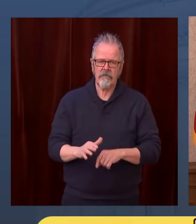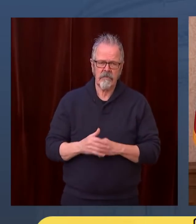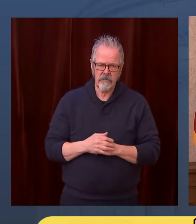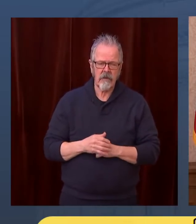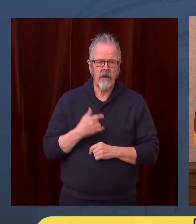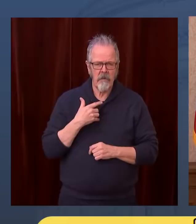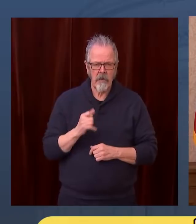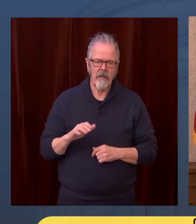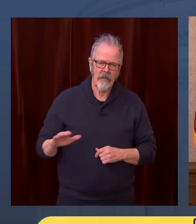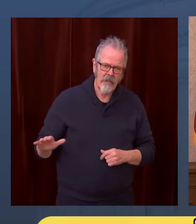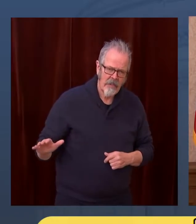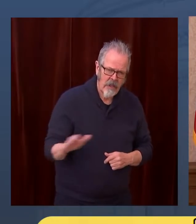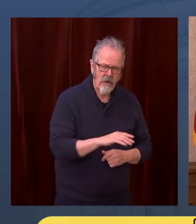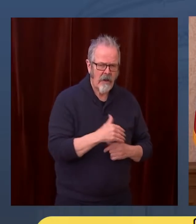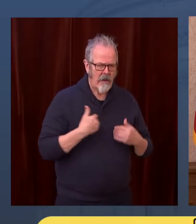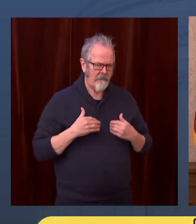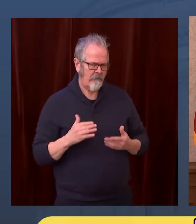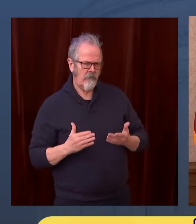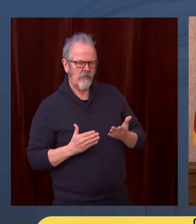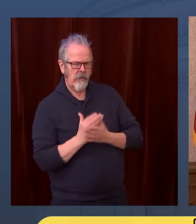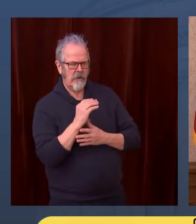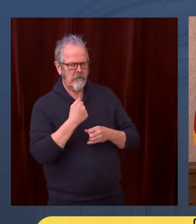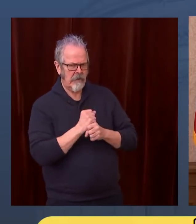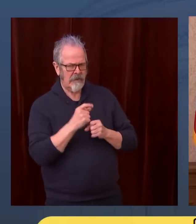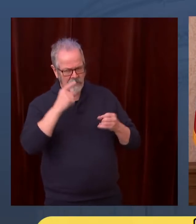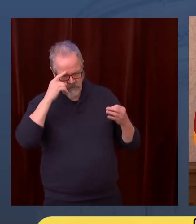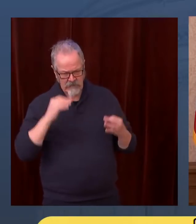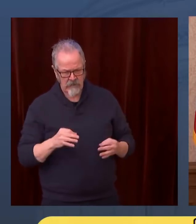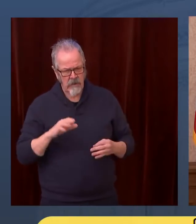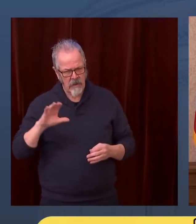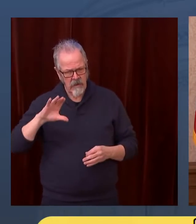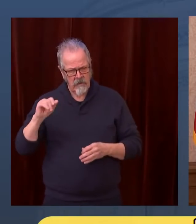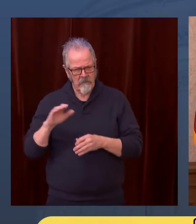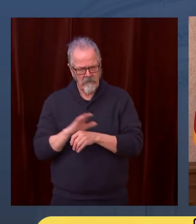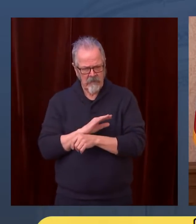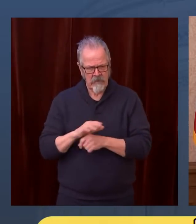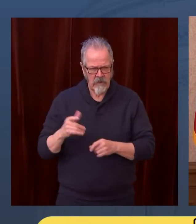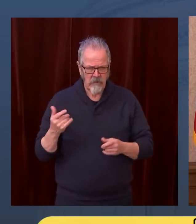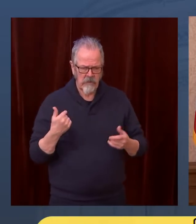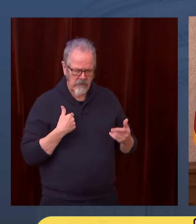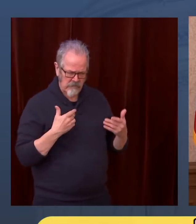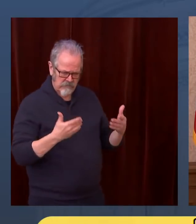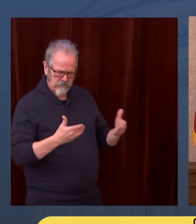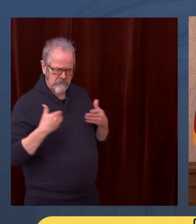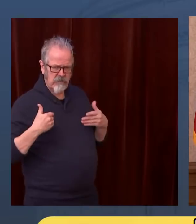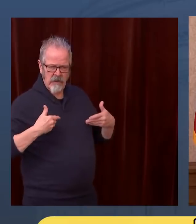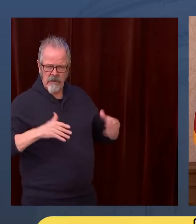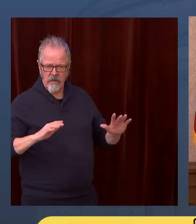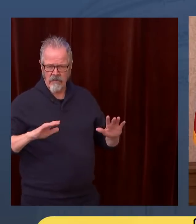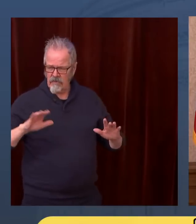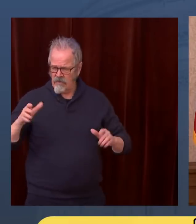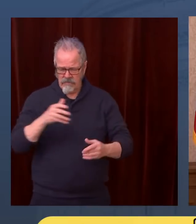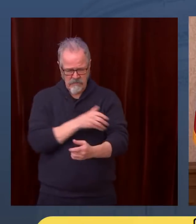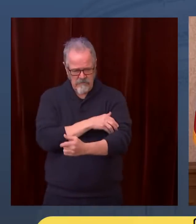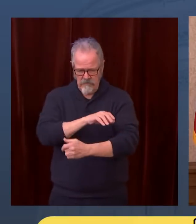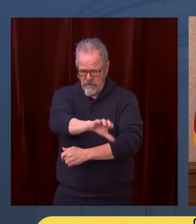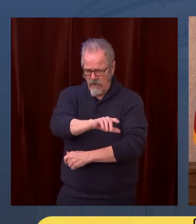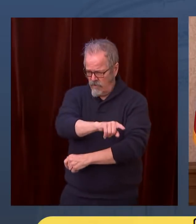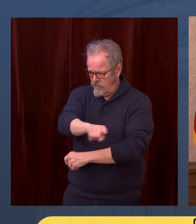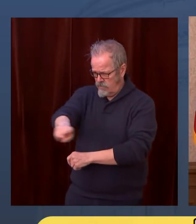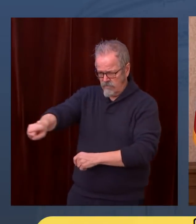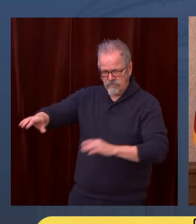make decisions for their own enterprises. So we are stepping back and allowing them to make decisions. And whatever decision they